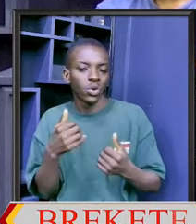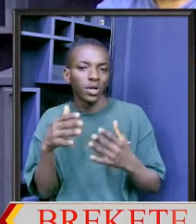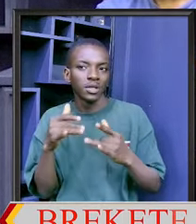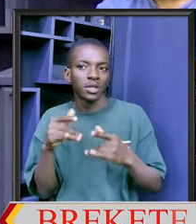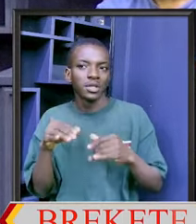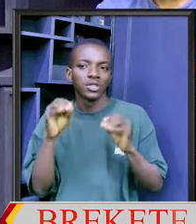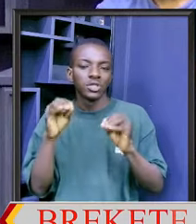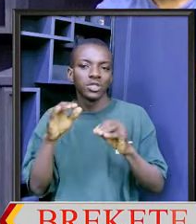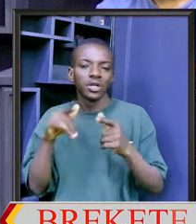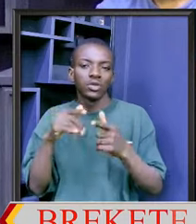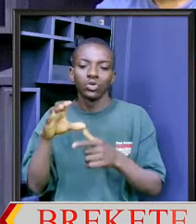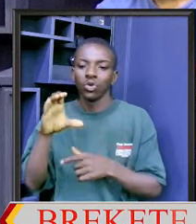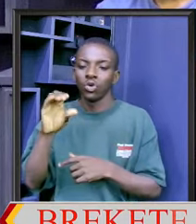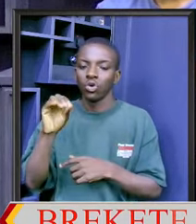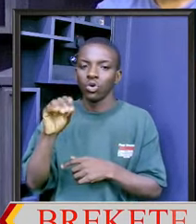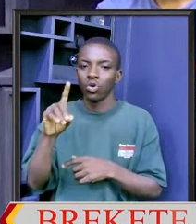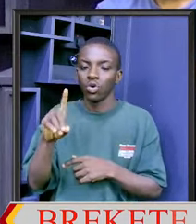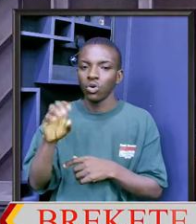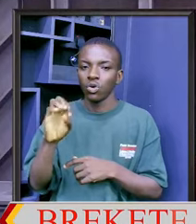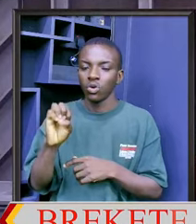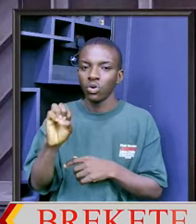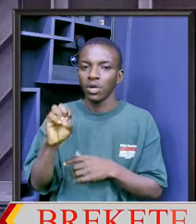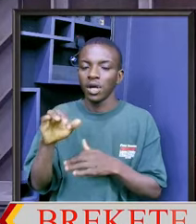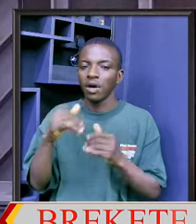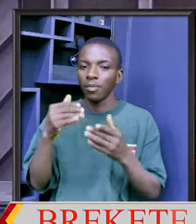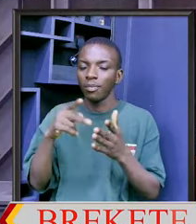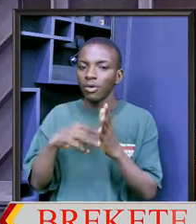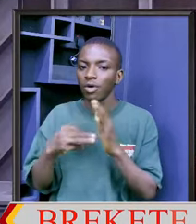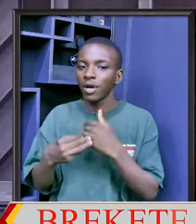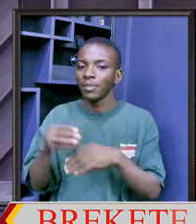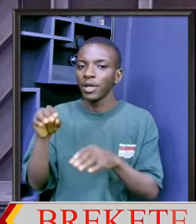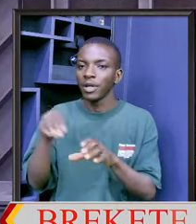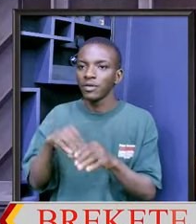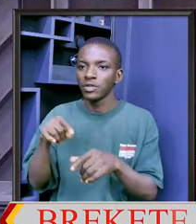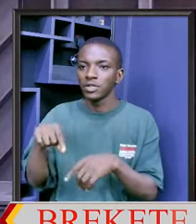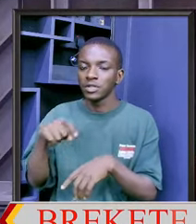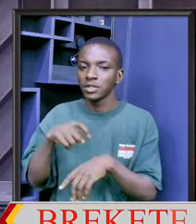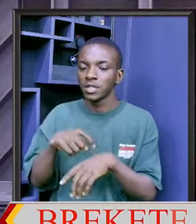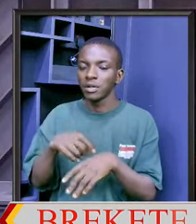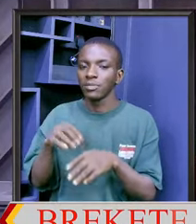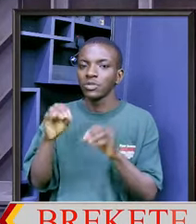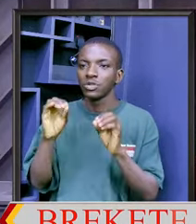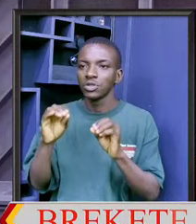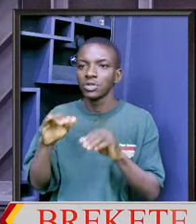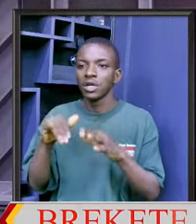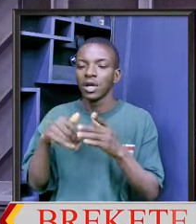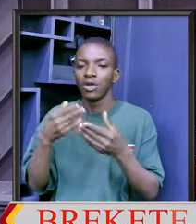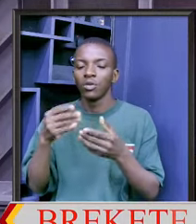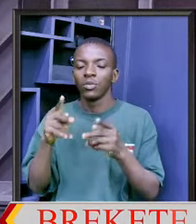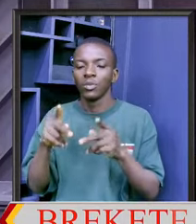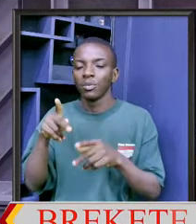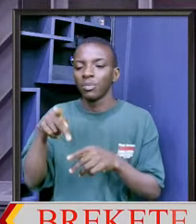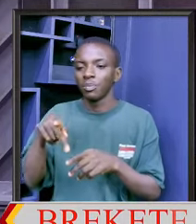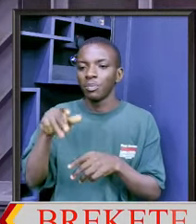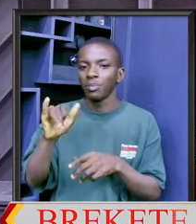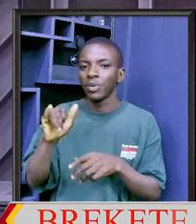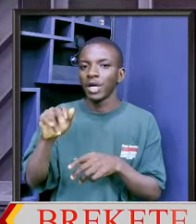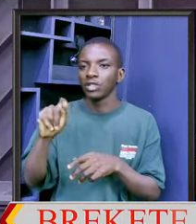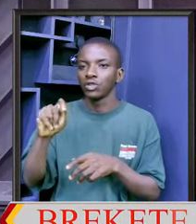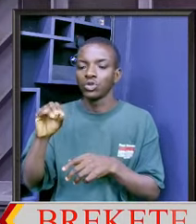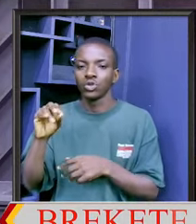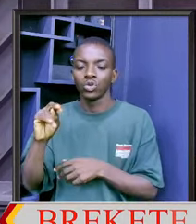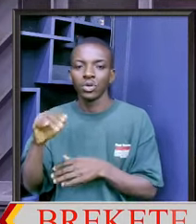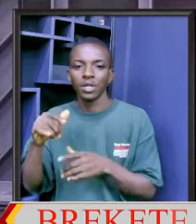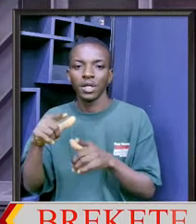people how to code. And because of how programming they evolve, this time around, we teach people Python. Now, Python